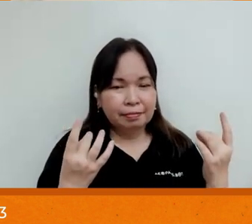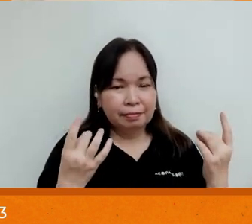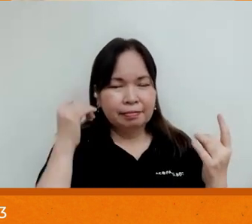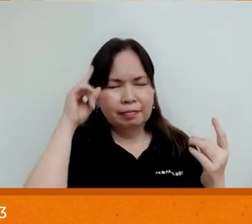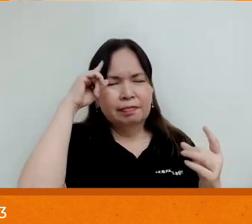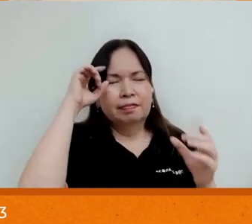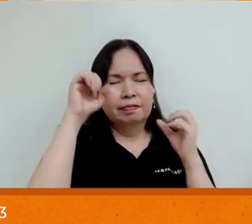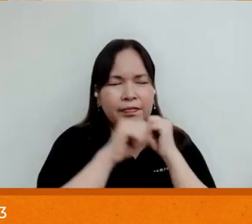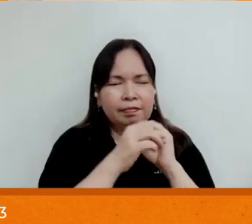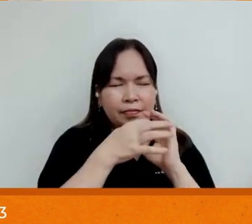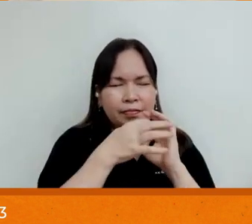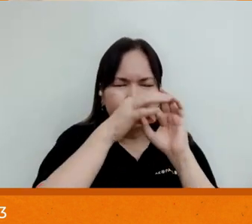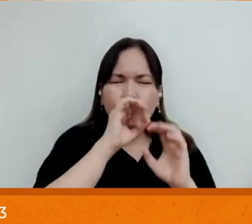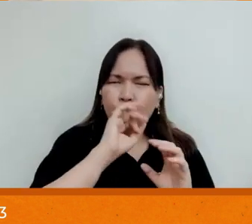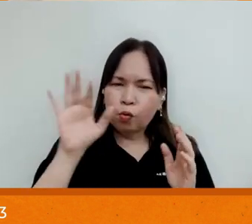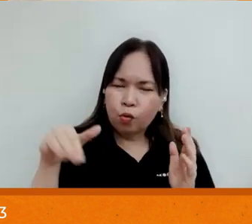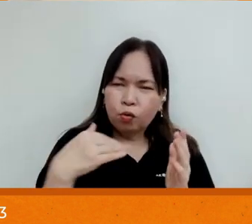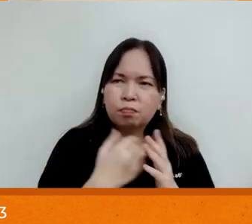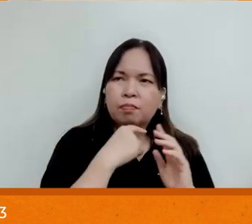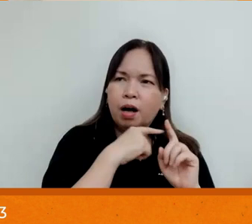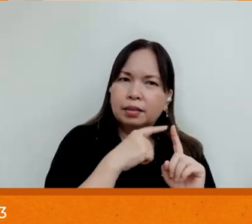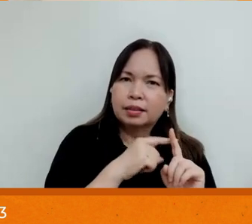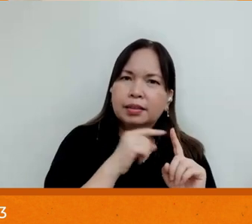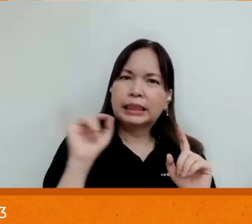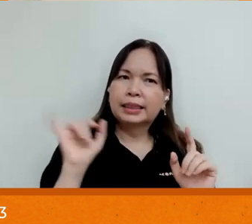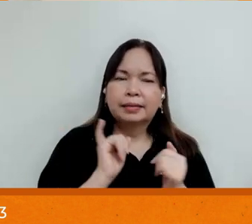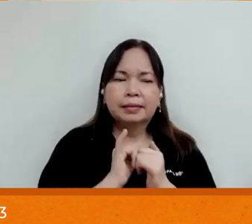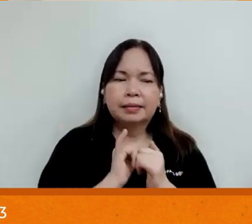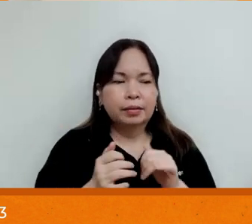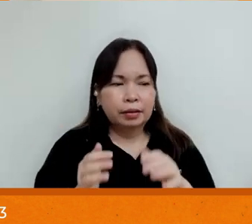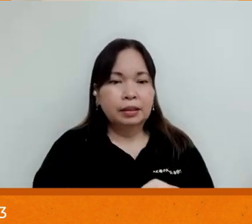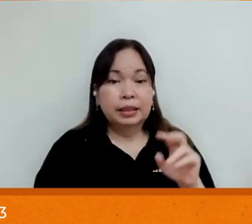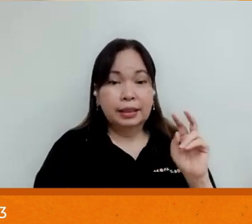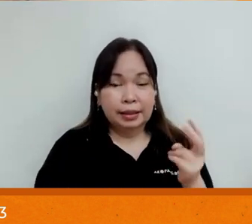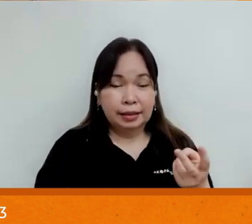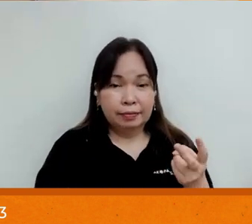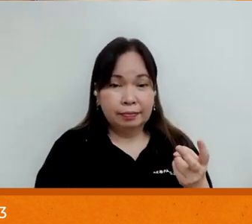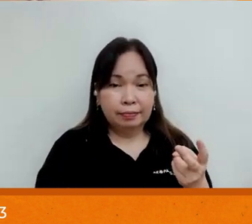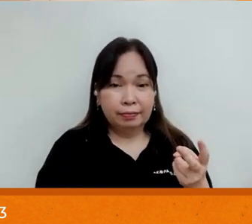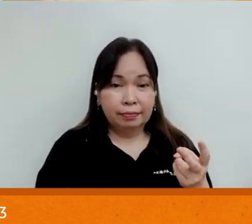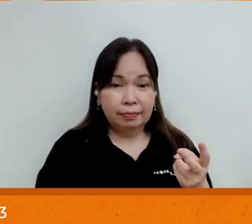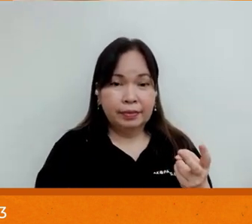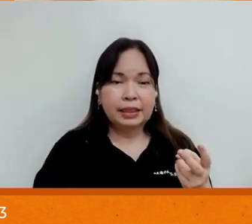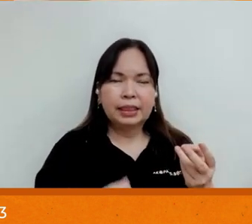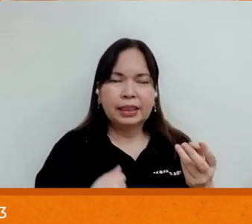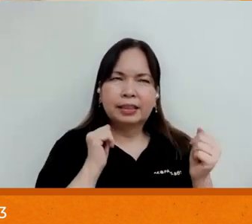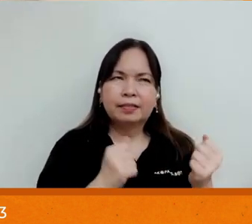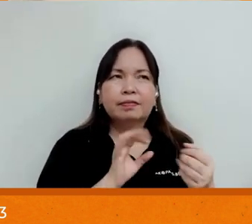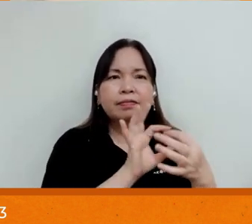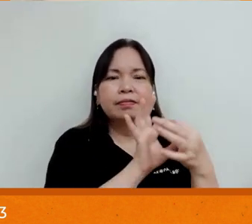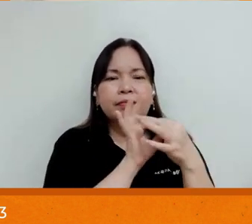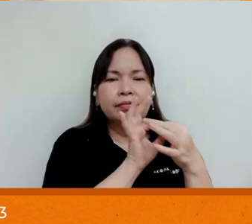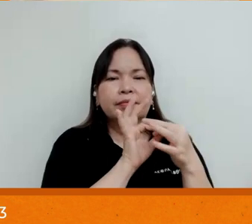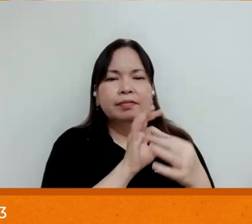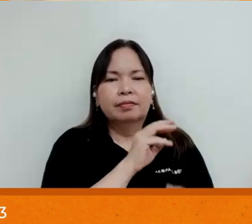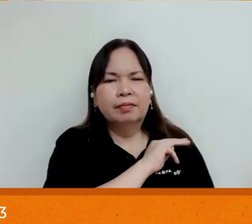that everything will be all right is a coping mechanism. Second is it gives us some sort of anchor, no, in terms of morality. What